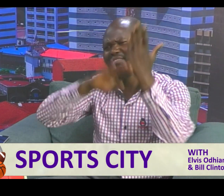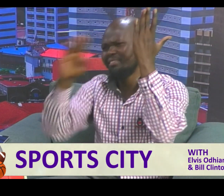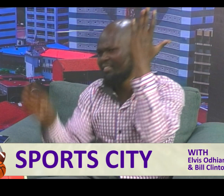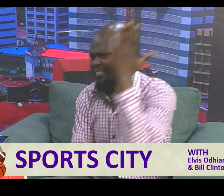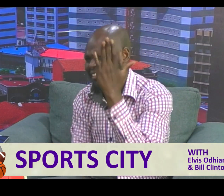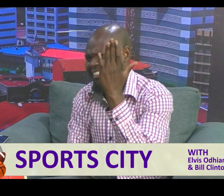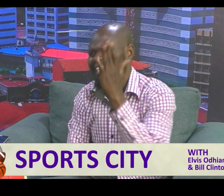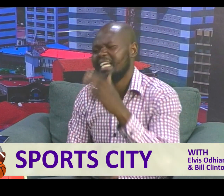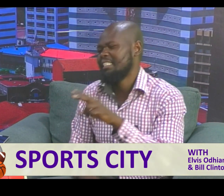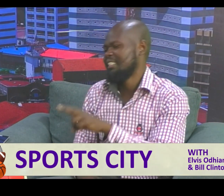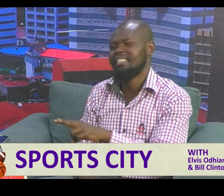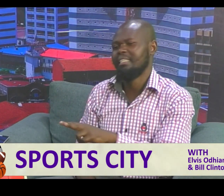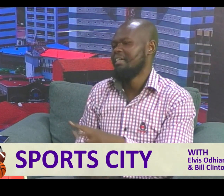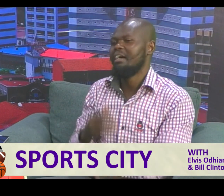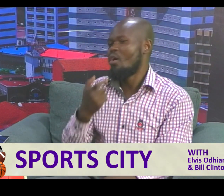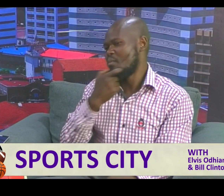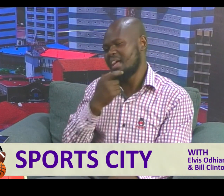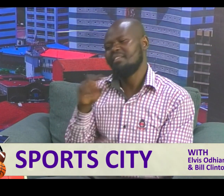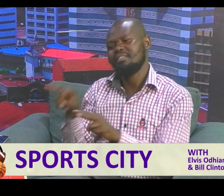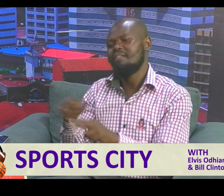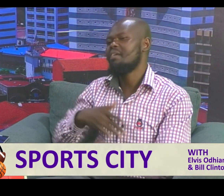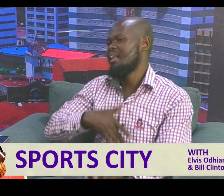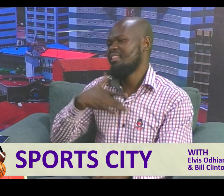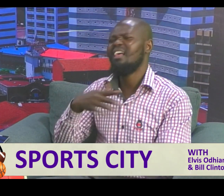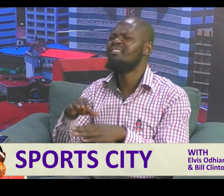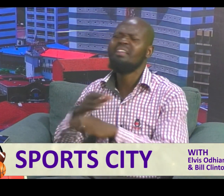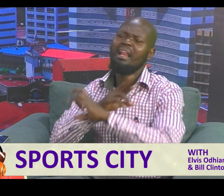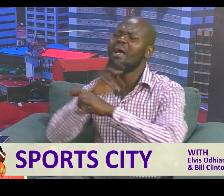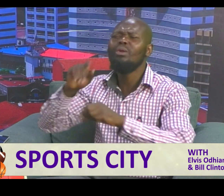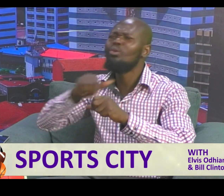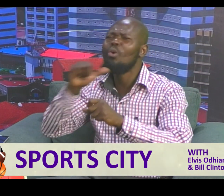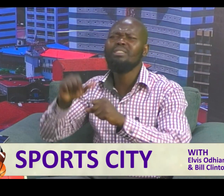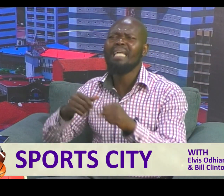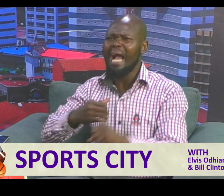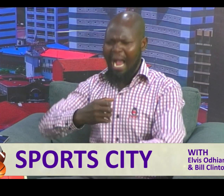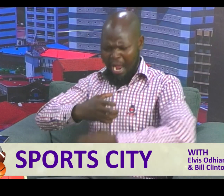5. Yeah. But right now we've seen that they've gone down. I feel